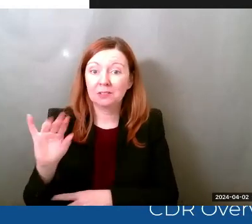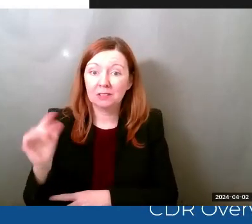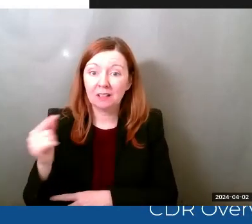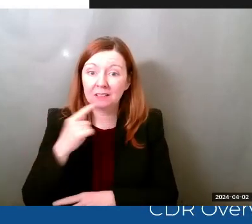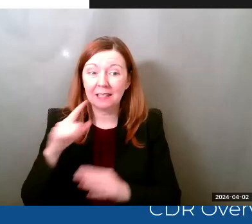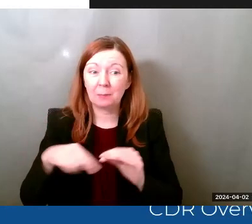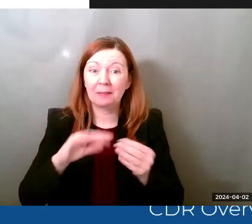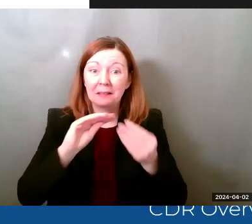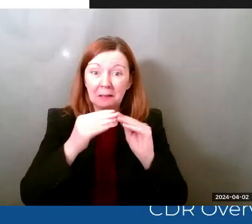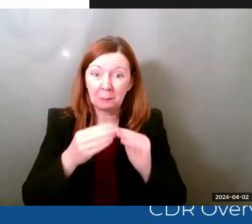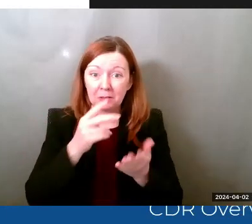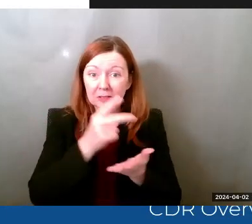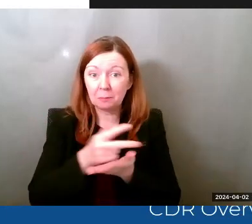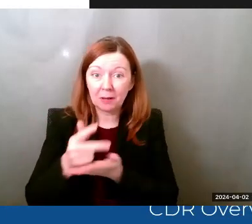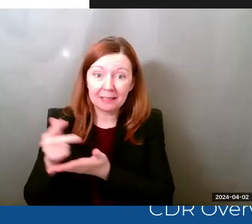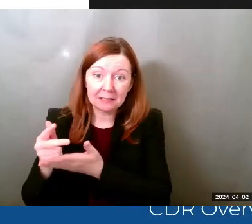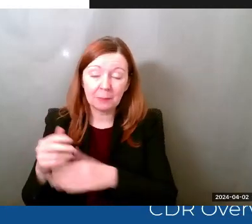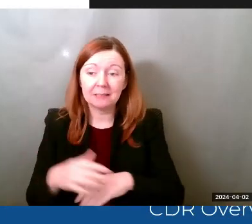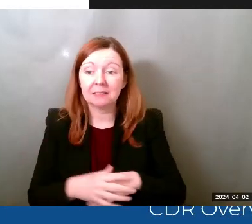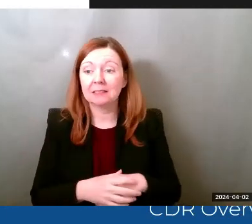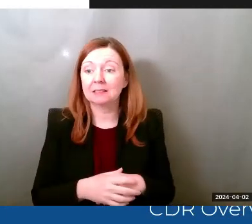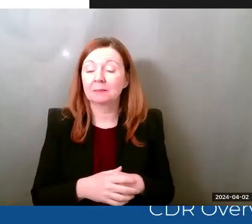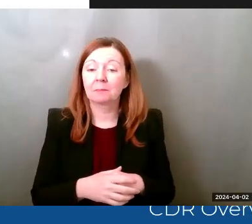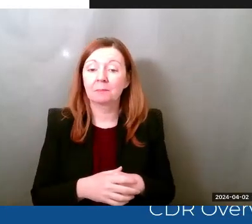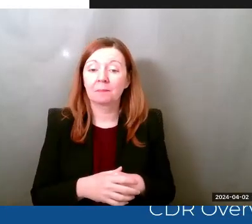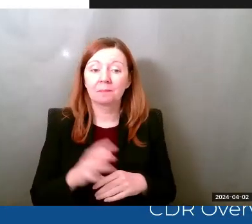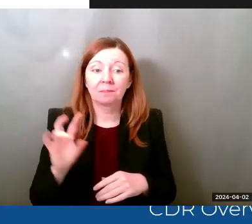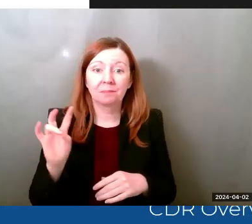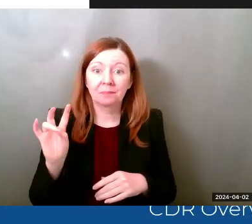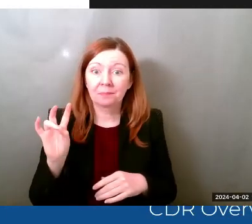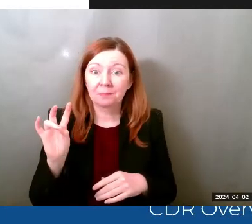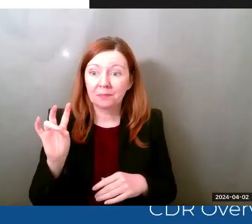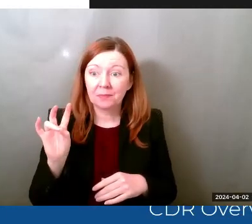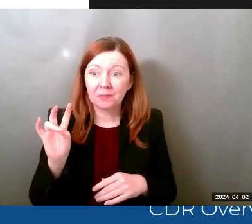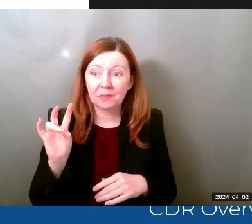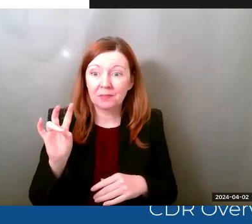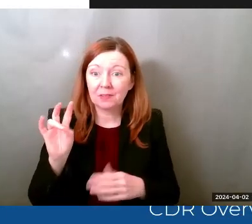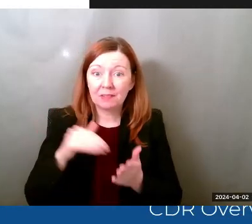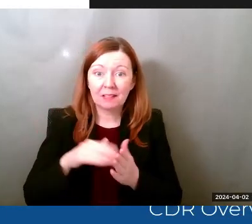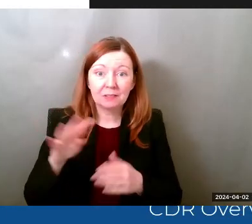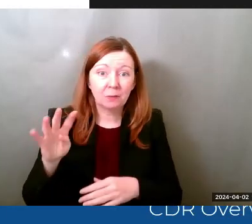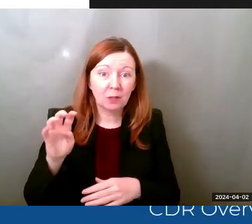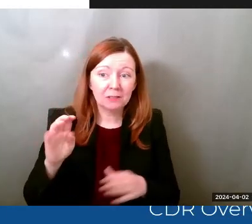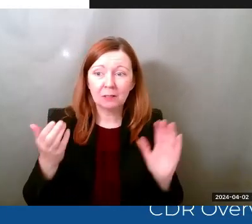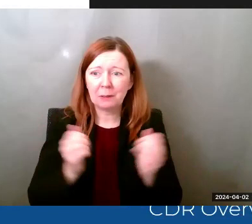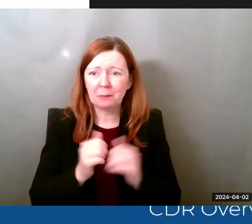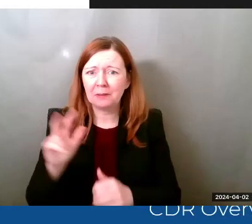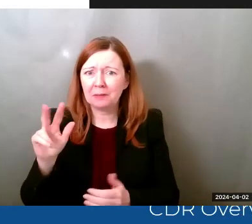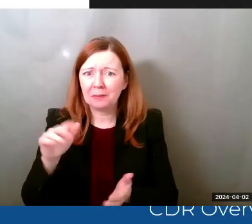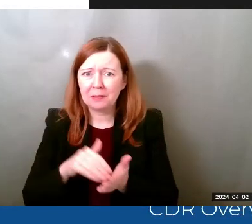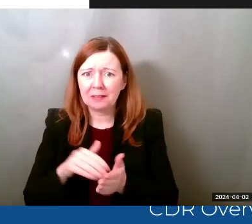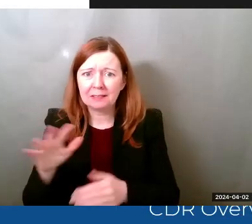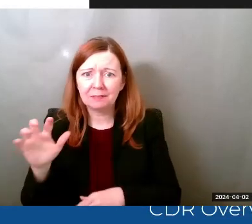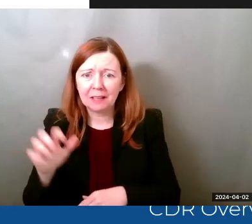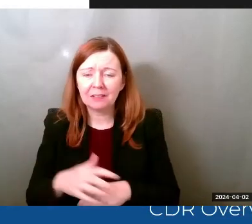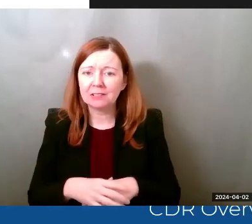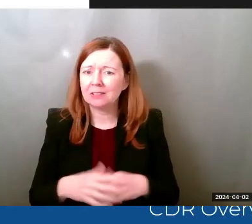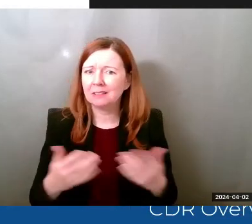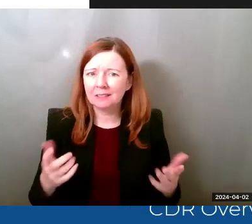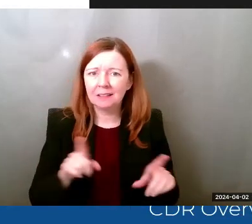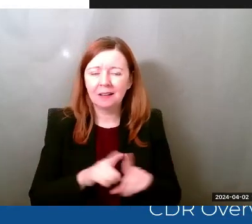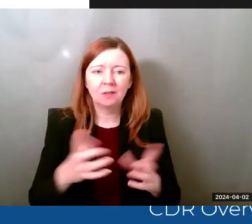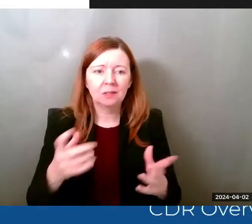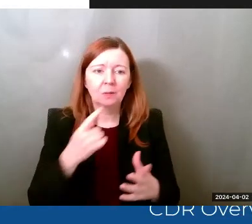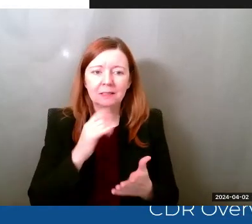parking spaces and 7,400 versus 3,500. Also, I want to